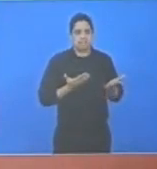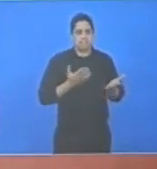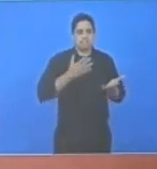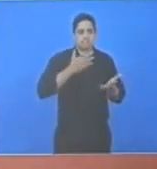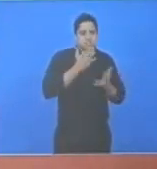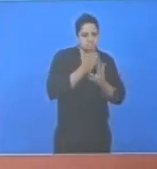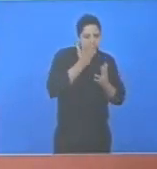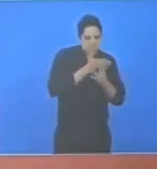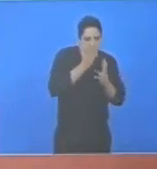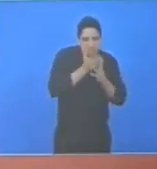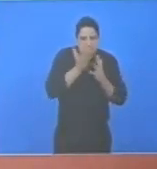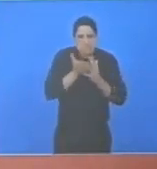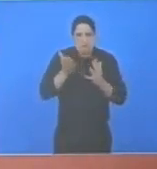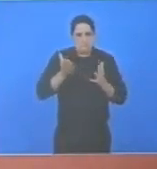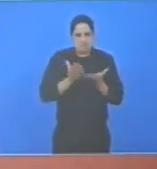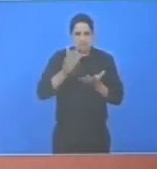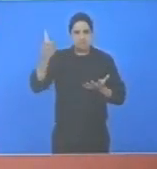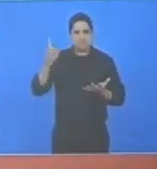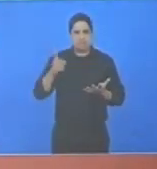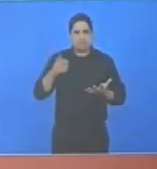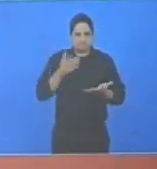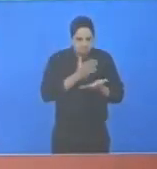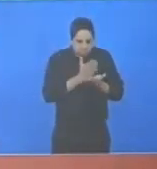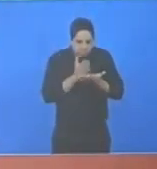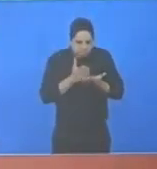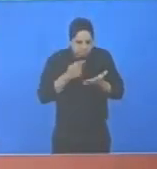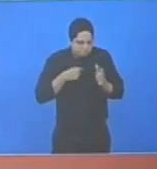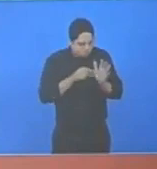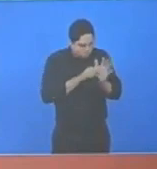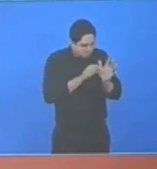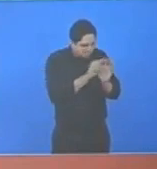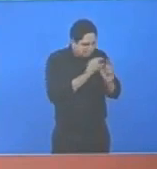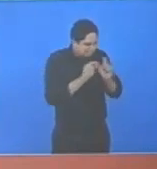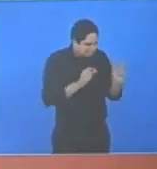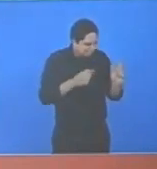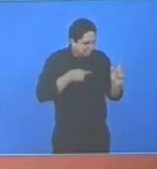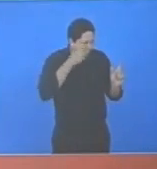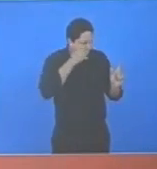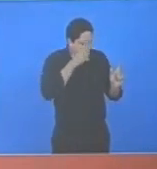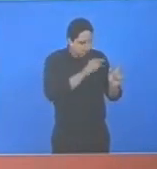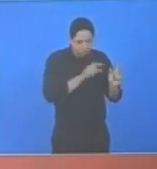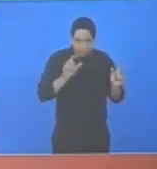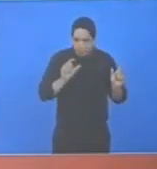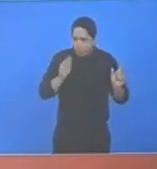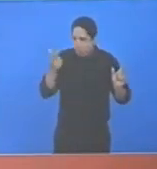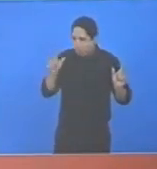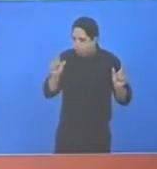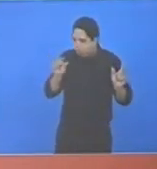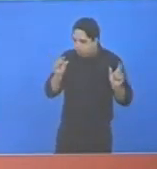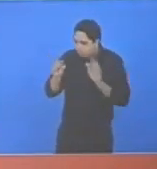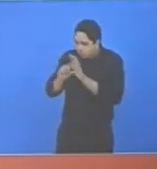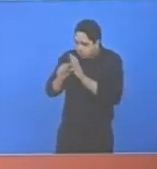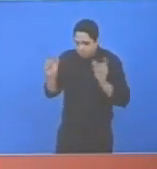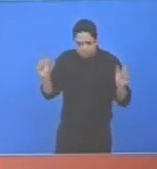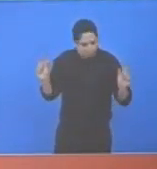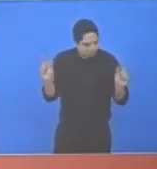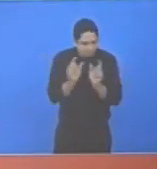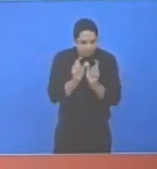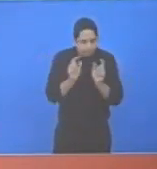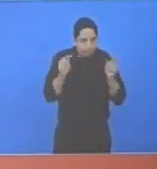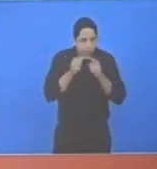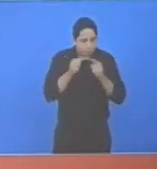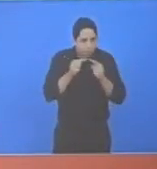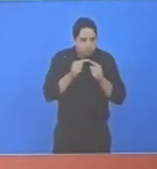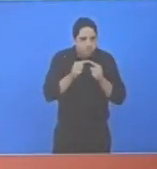no fractions of the Word of God. You take a text and here's a history. So that story